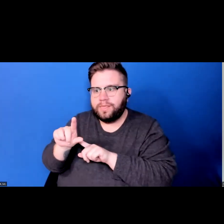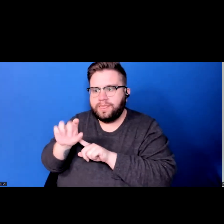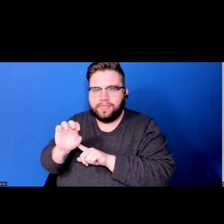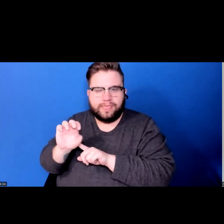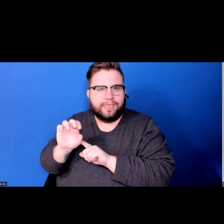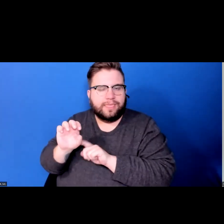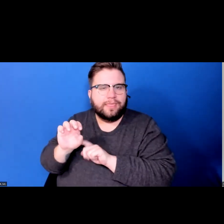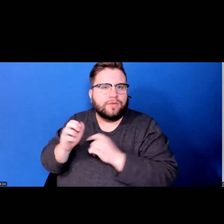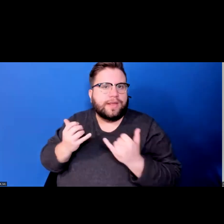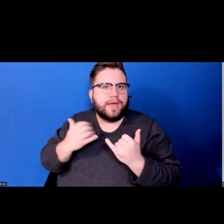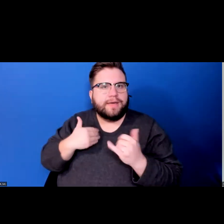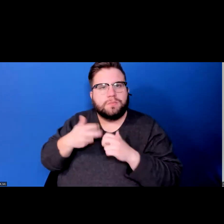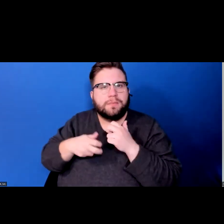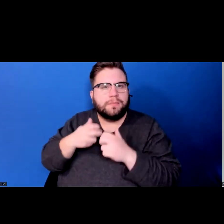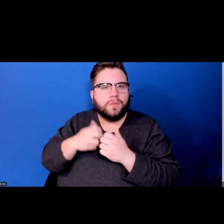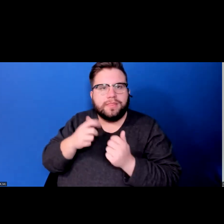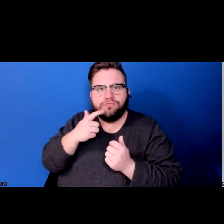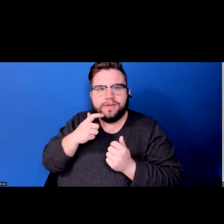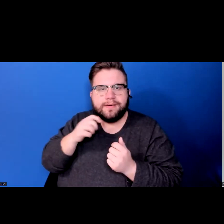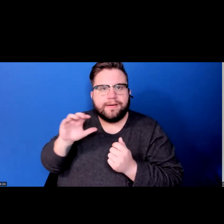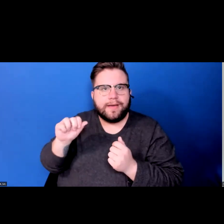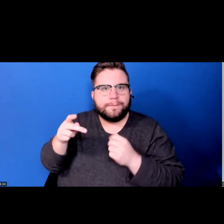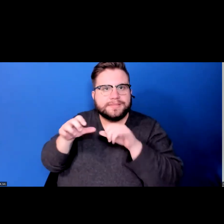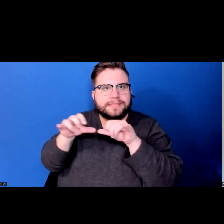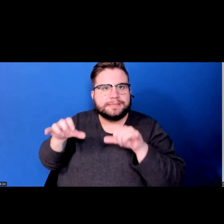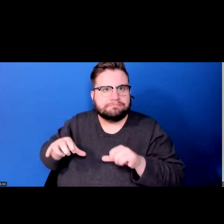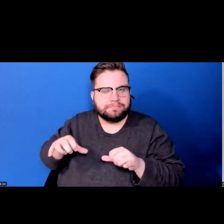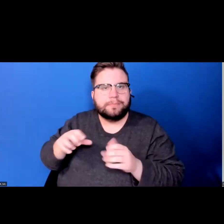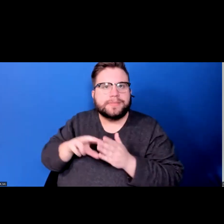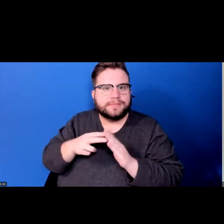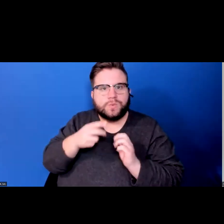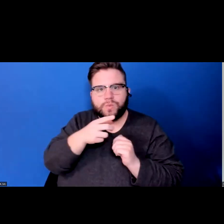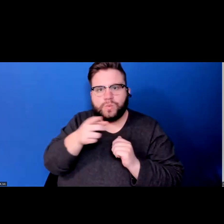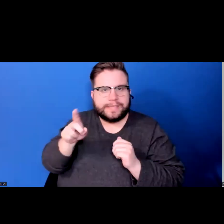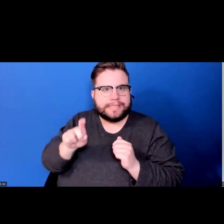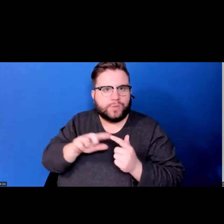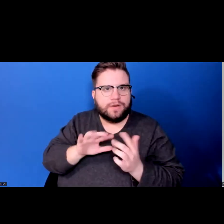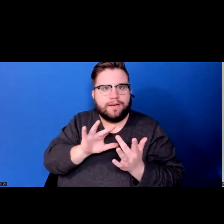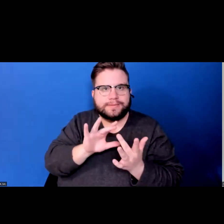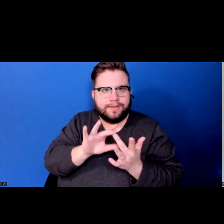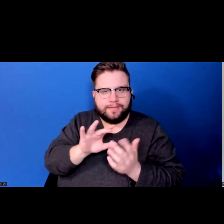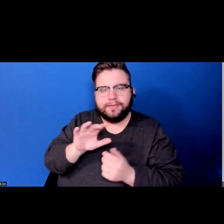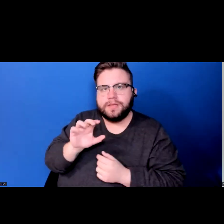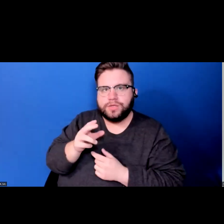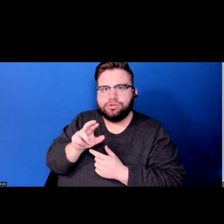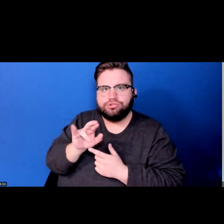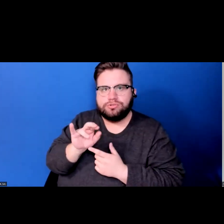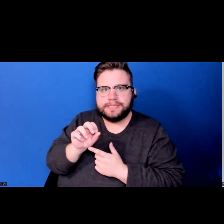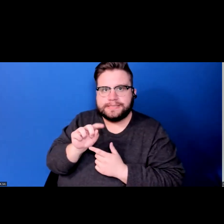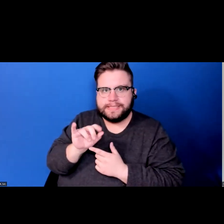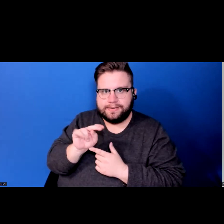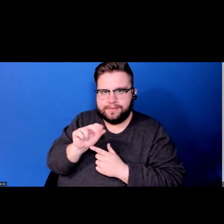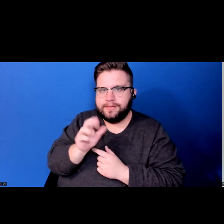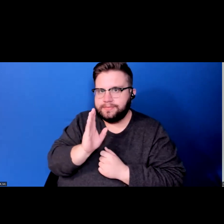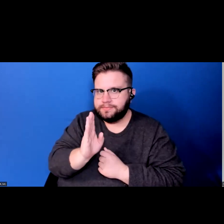REDCap system, so that they contact Christina Muley about your license number. Tomorrow's session is